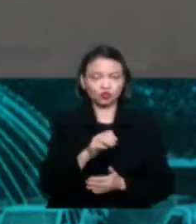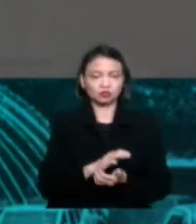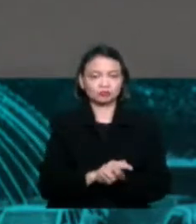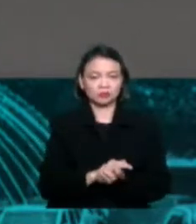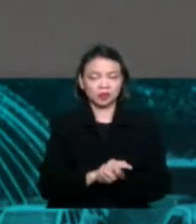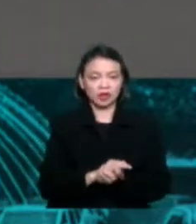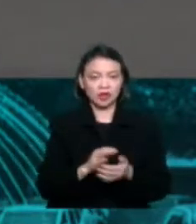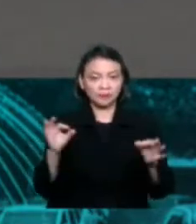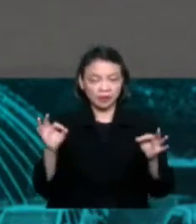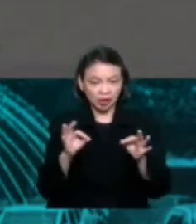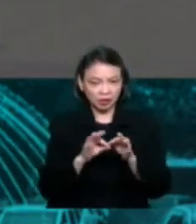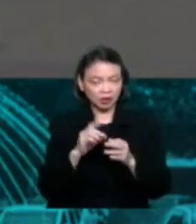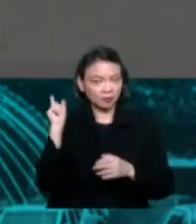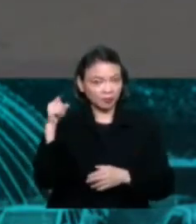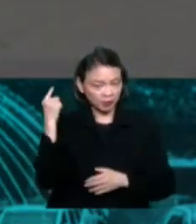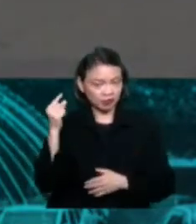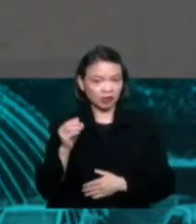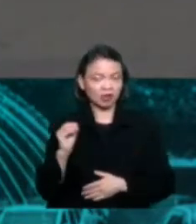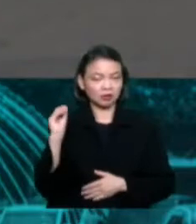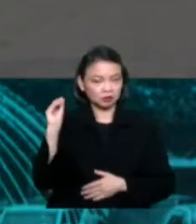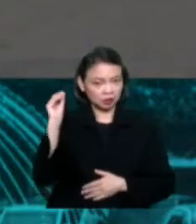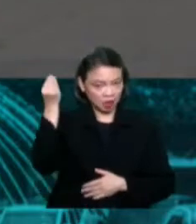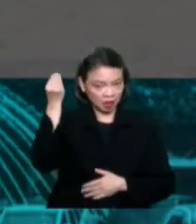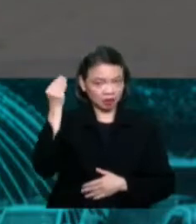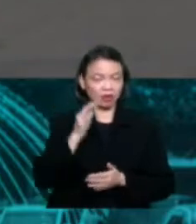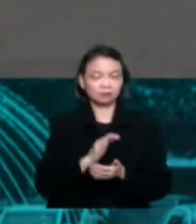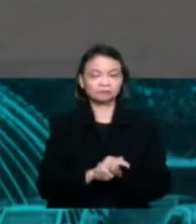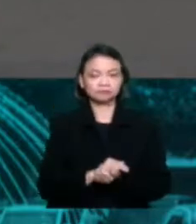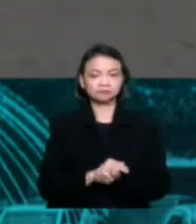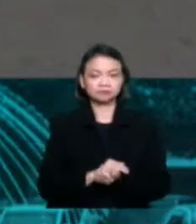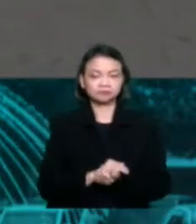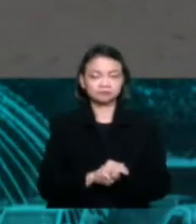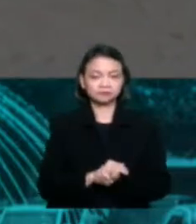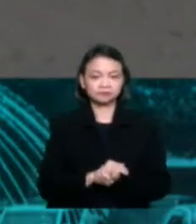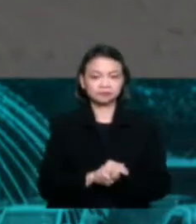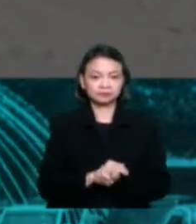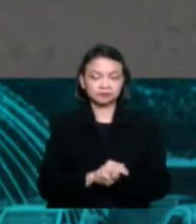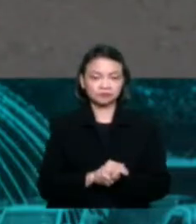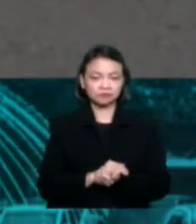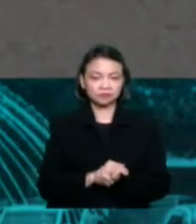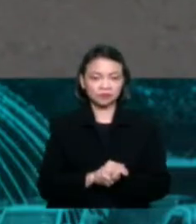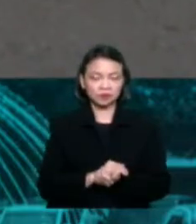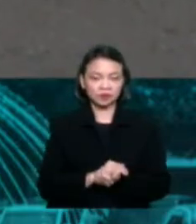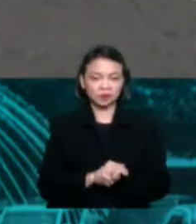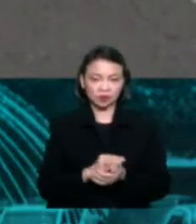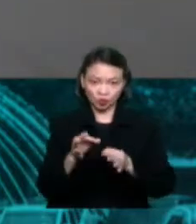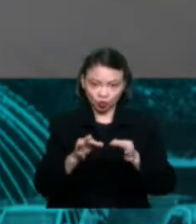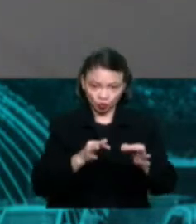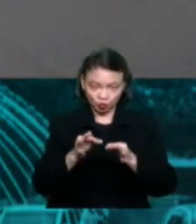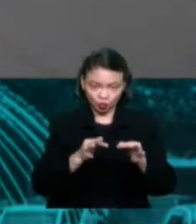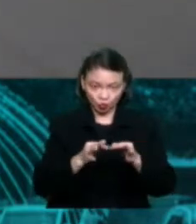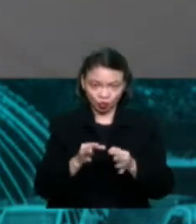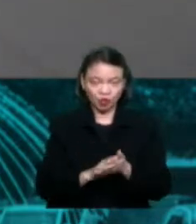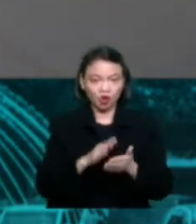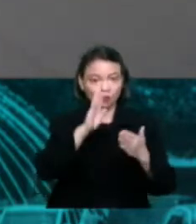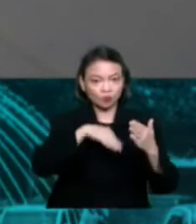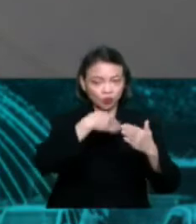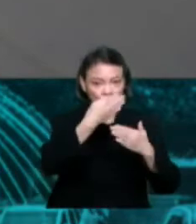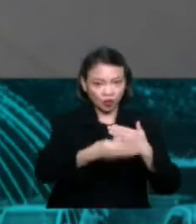just beyond the learning and broader issues. And at the same time, this is something we work in partnership with a number of